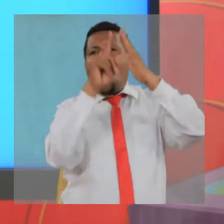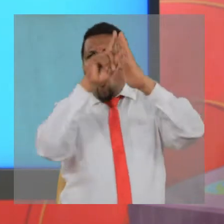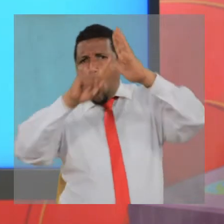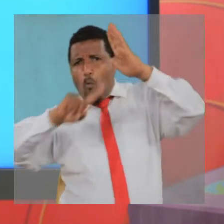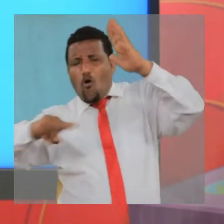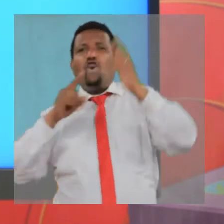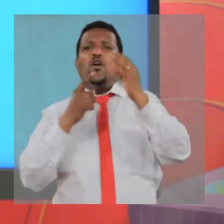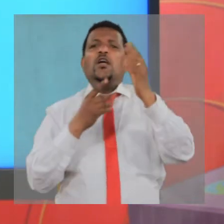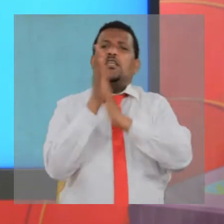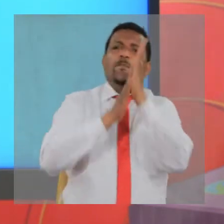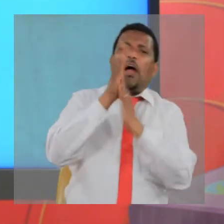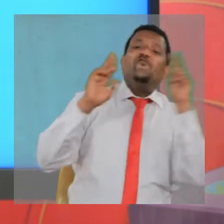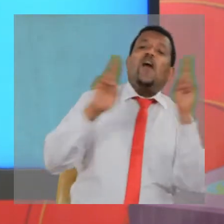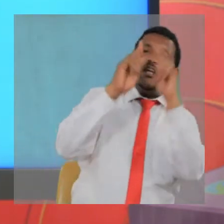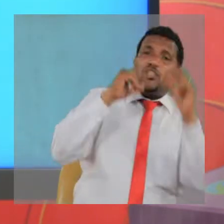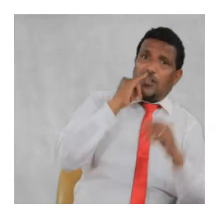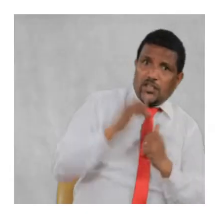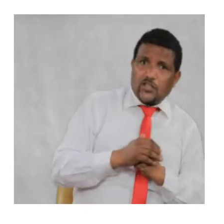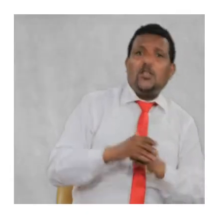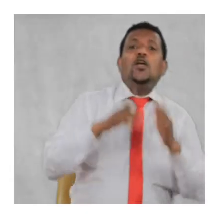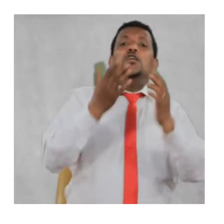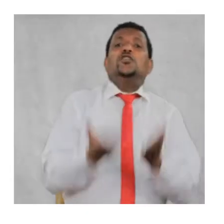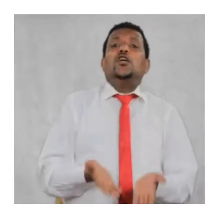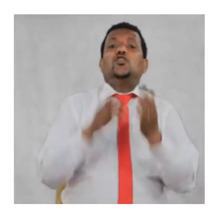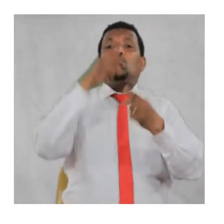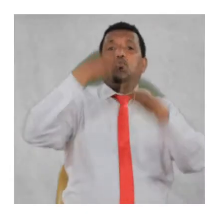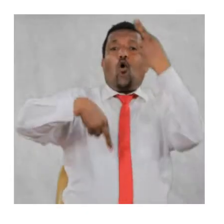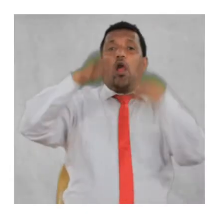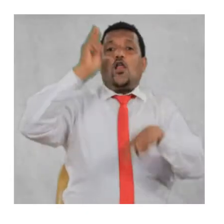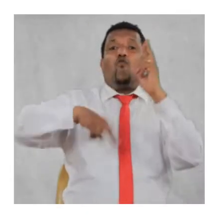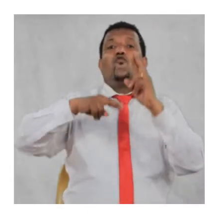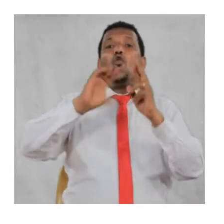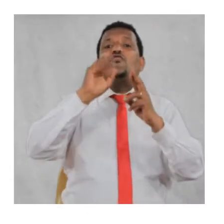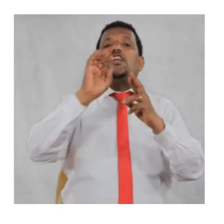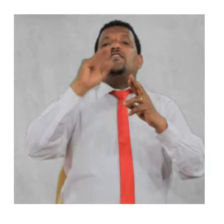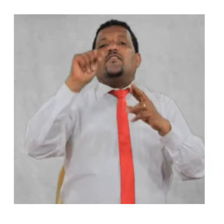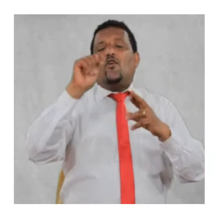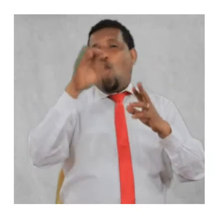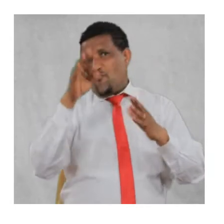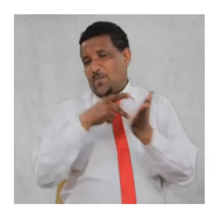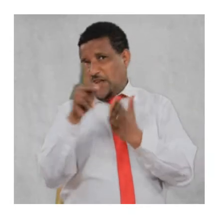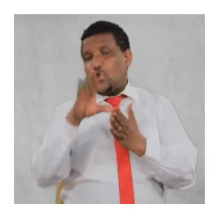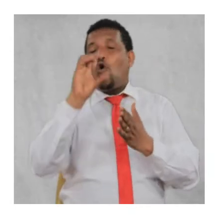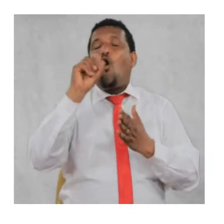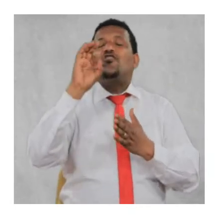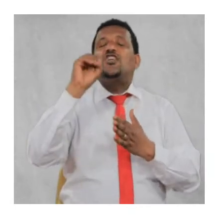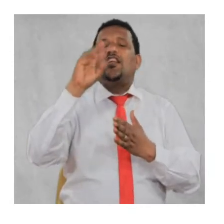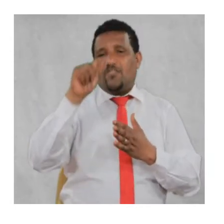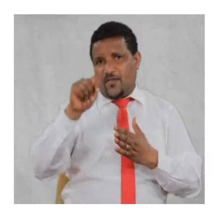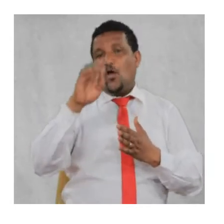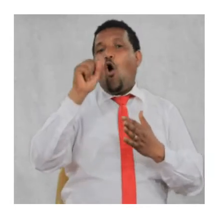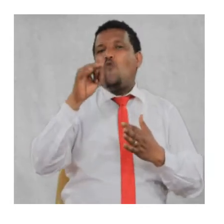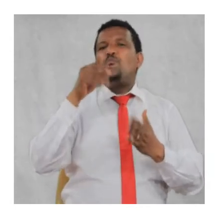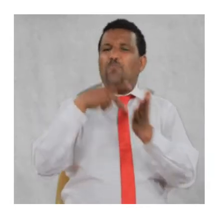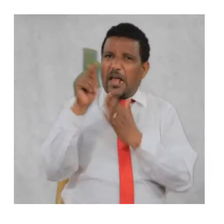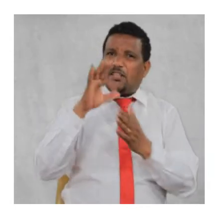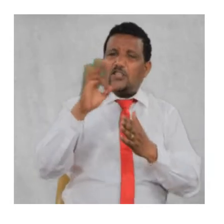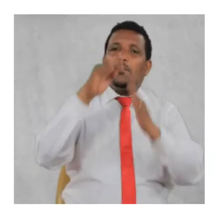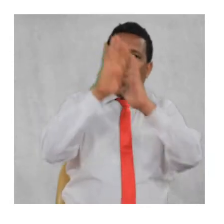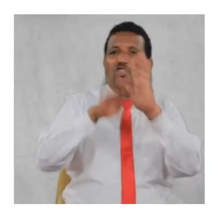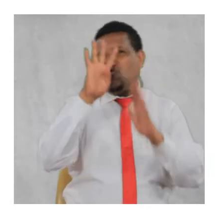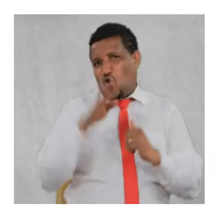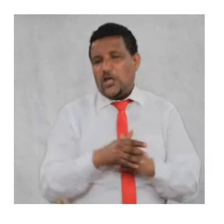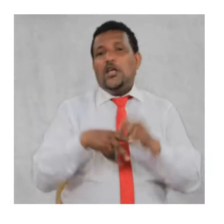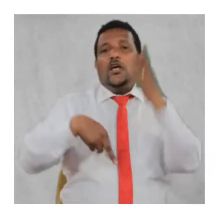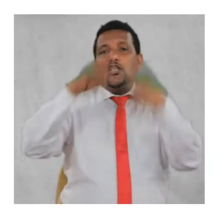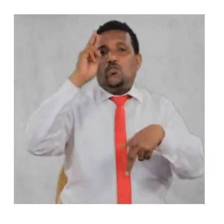of the demand function is the reciprocal of the coefficient of price. The coefficient of price is minus 4, and the reciprocal of the